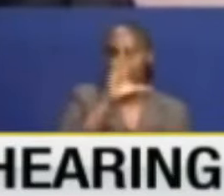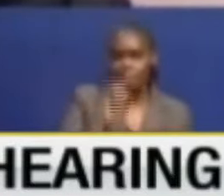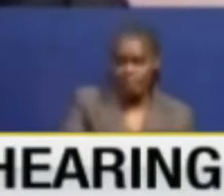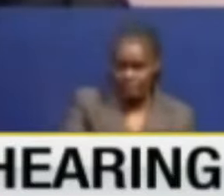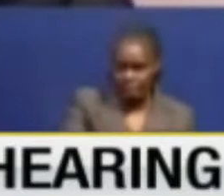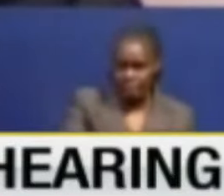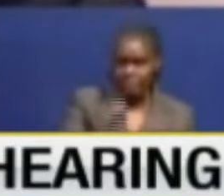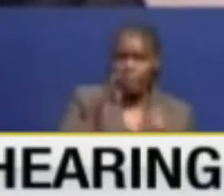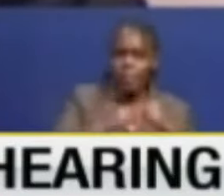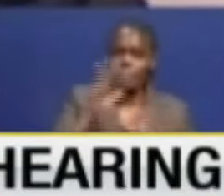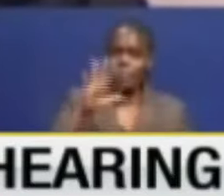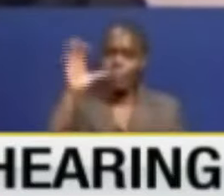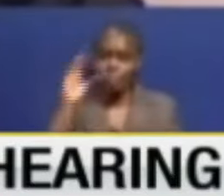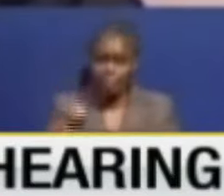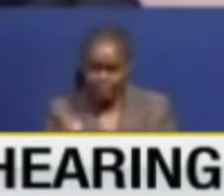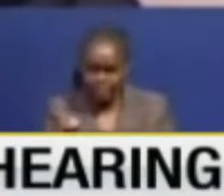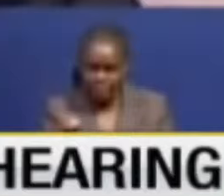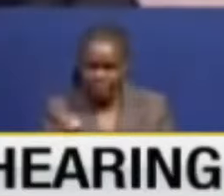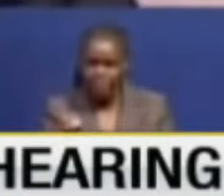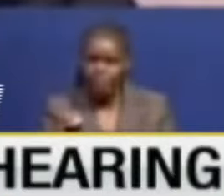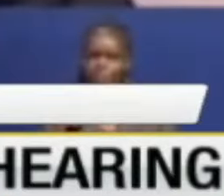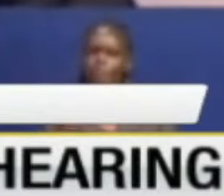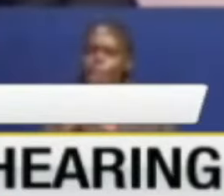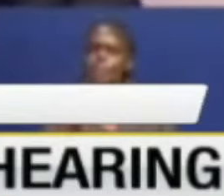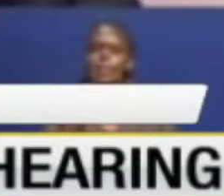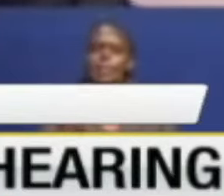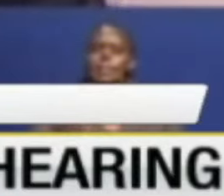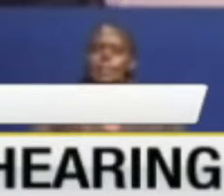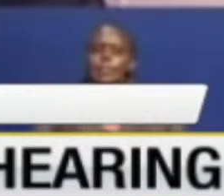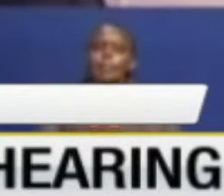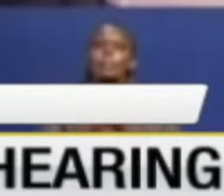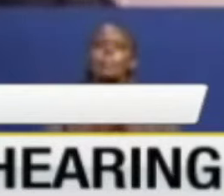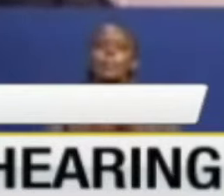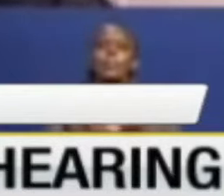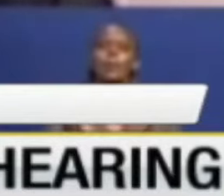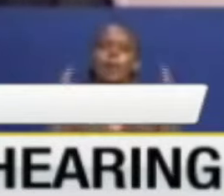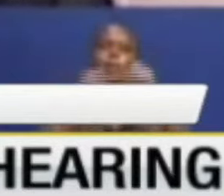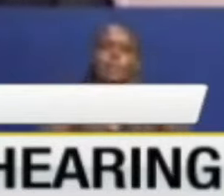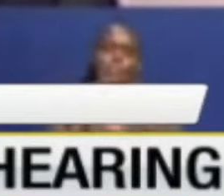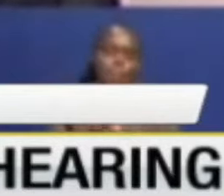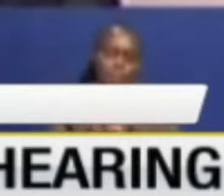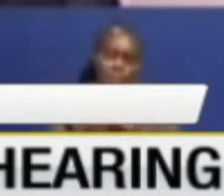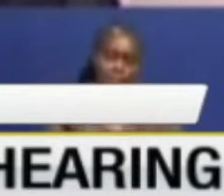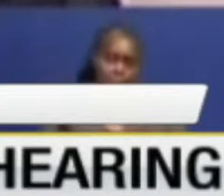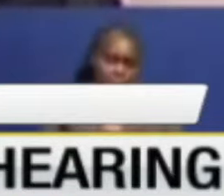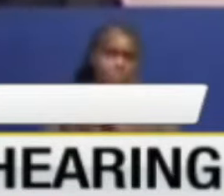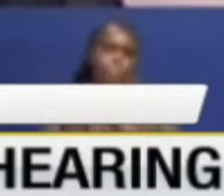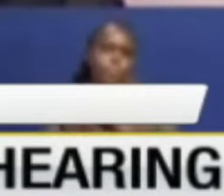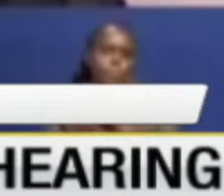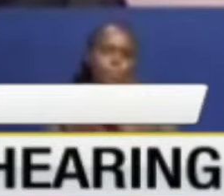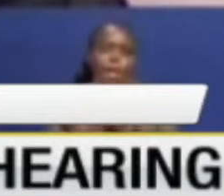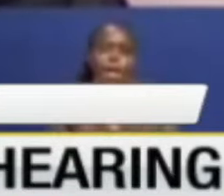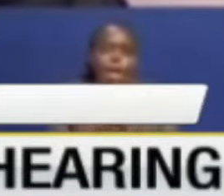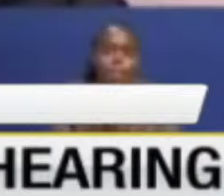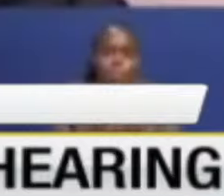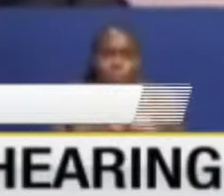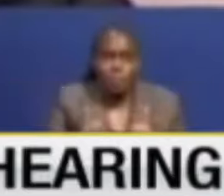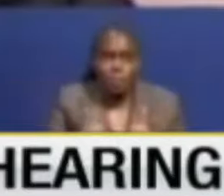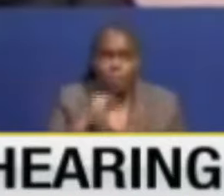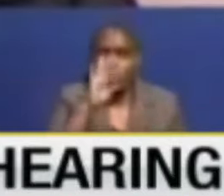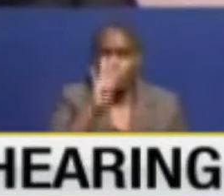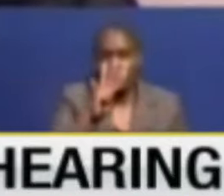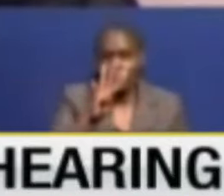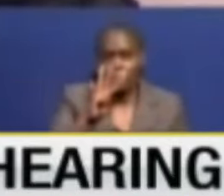of the participants giving a verdict that supports the county assembly's case. We'll give you evidence that